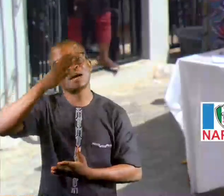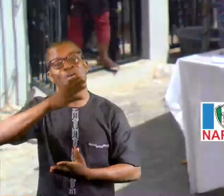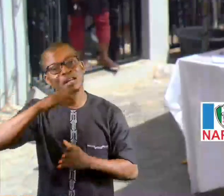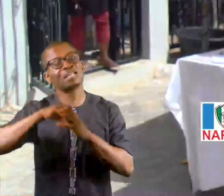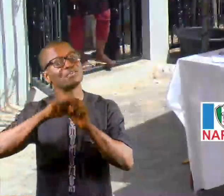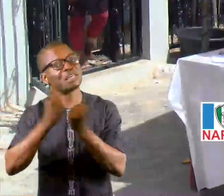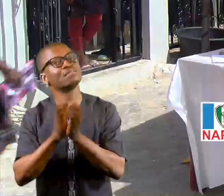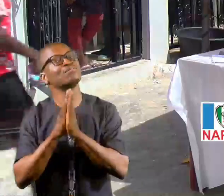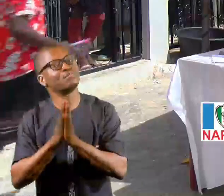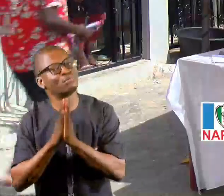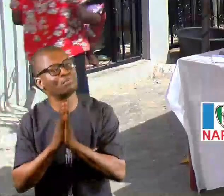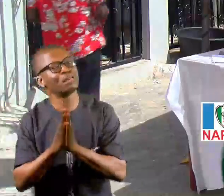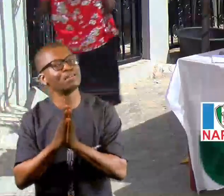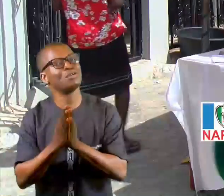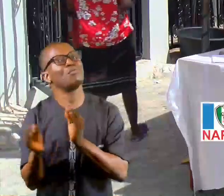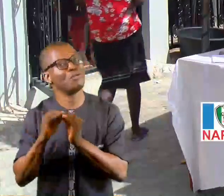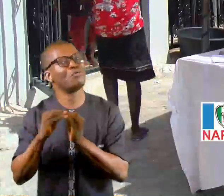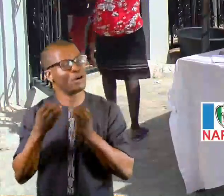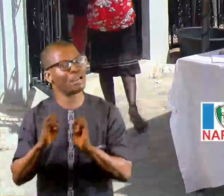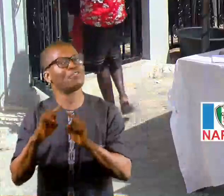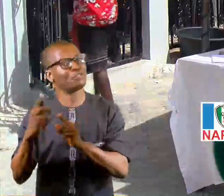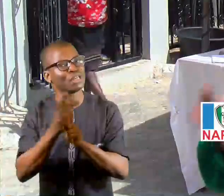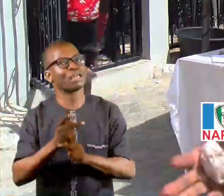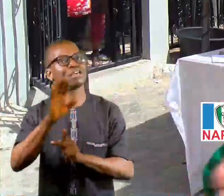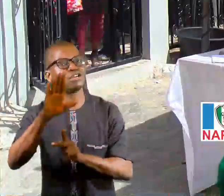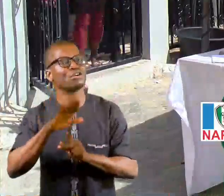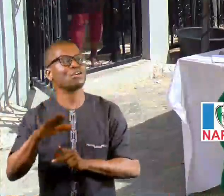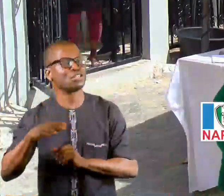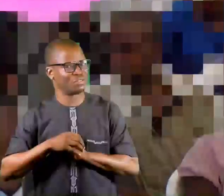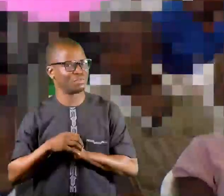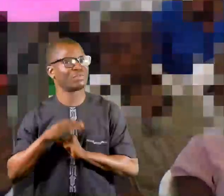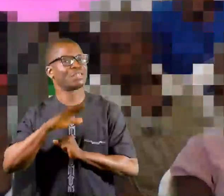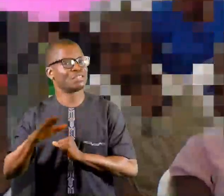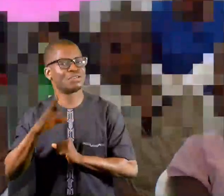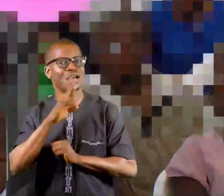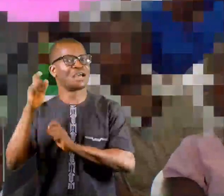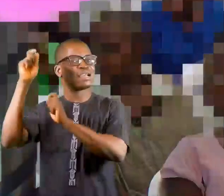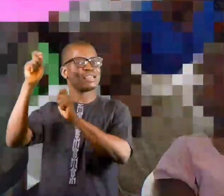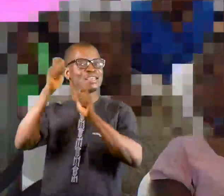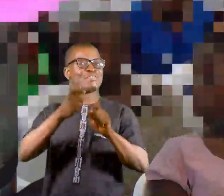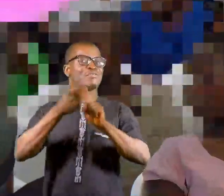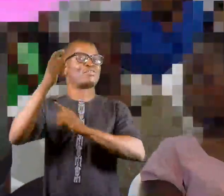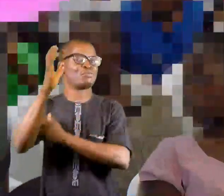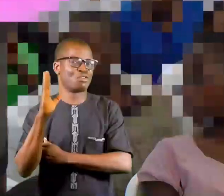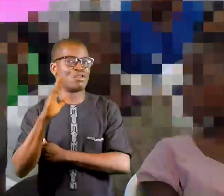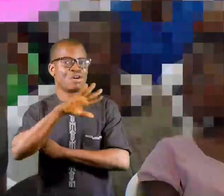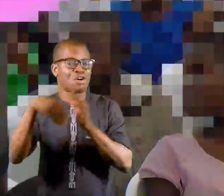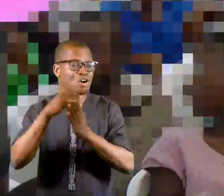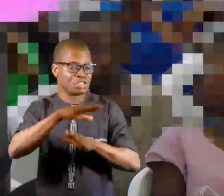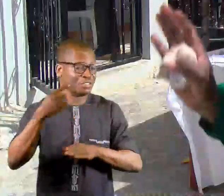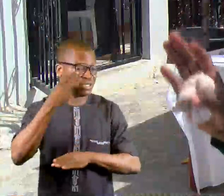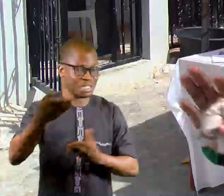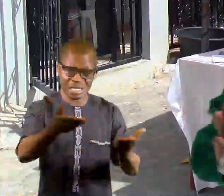society to please put an extra effort to take care of your children. Children are a gift from God. All